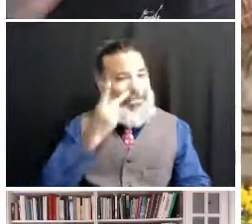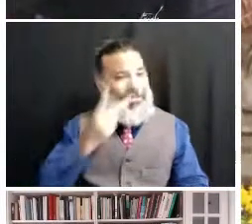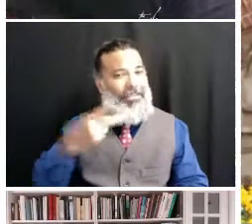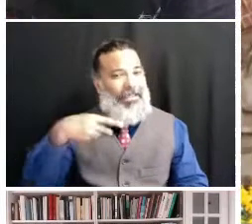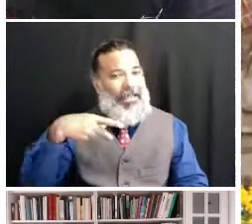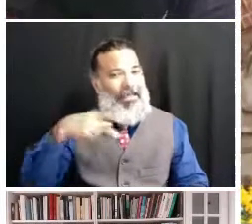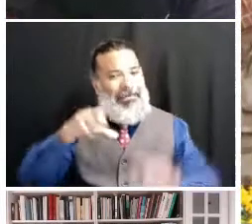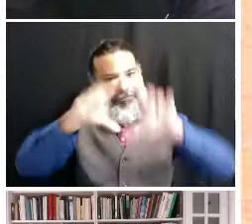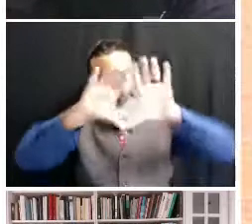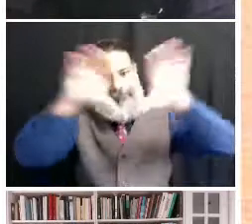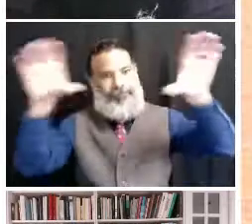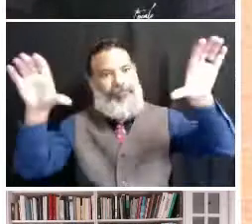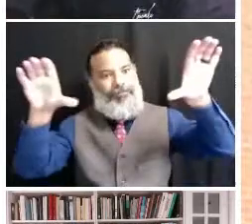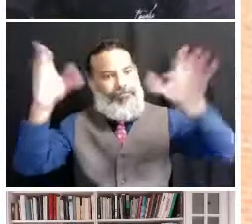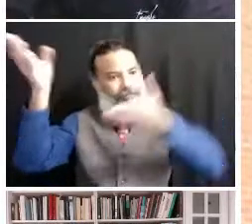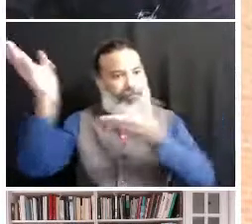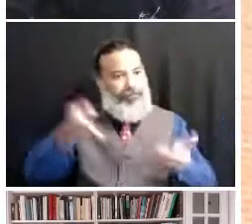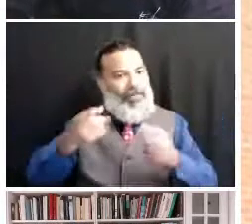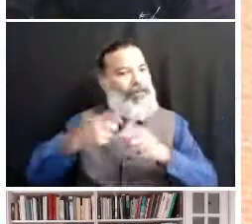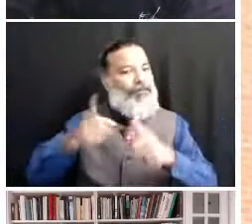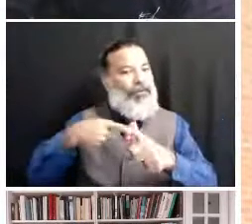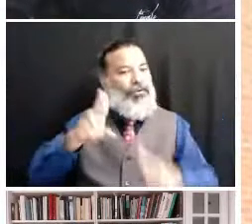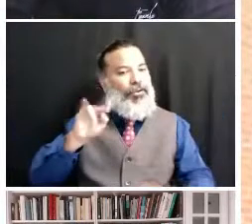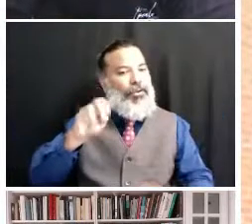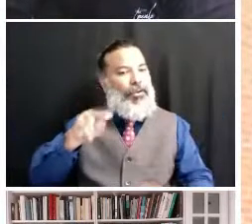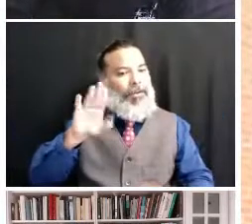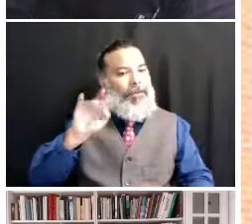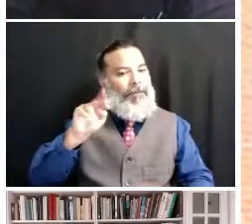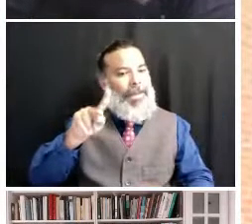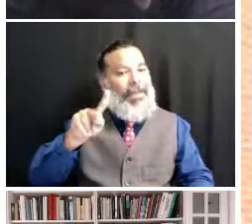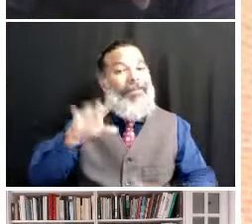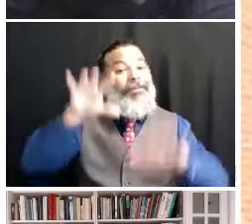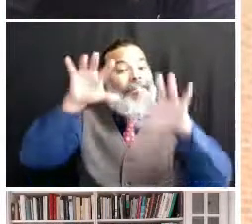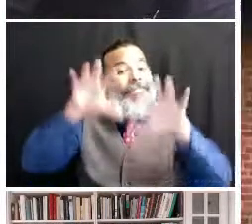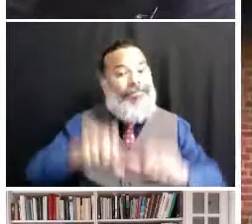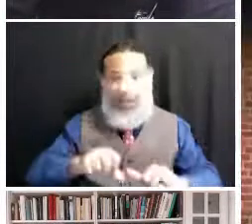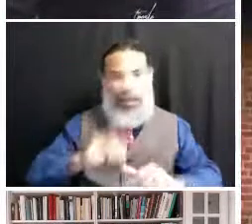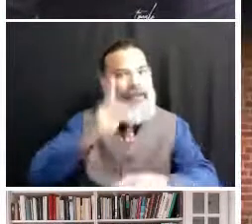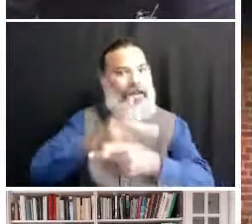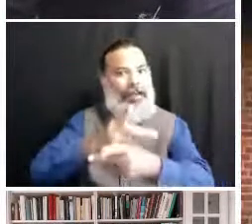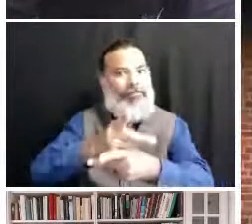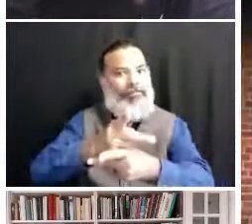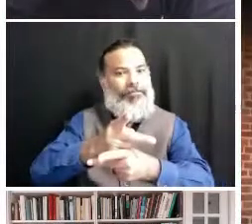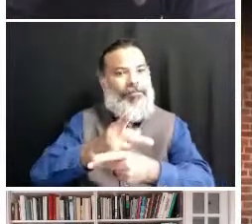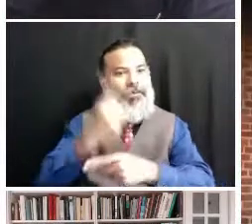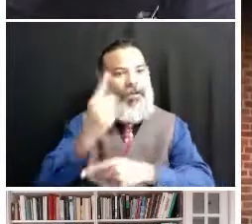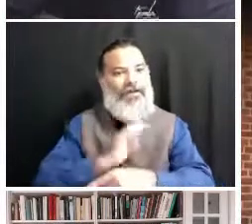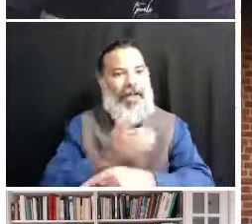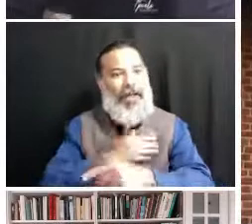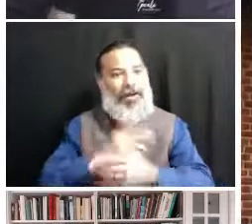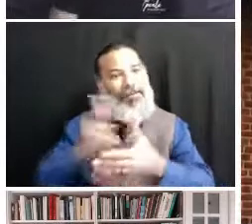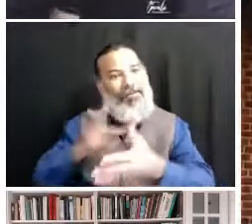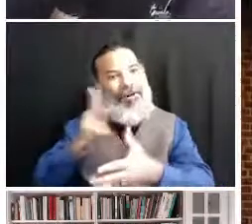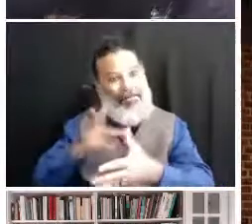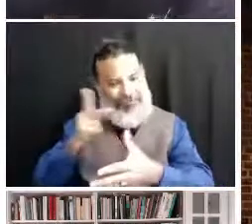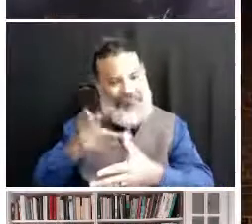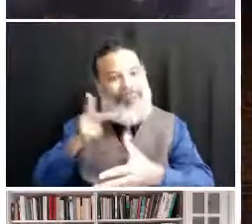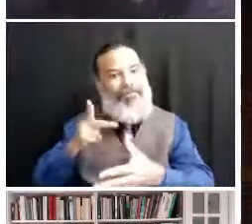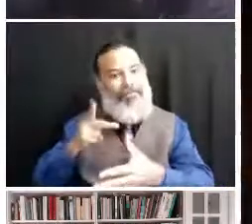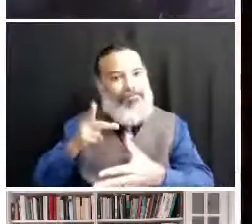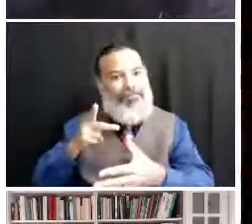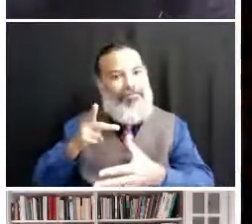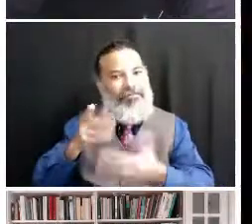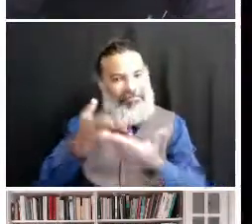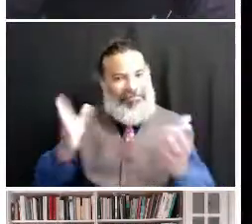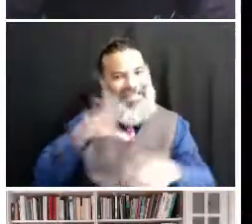here that was brought over from First Union Bank that was being torn down and is still one of our prime objects on display